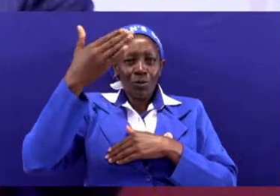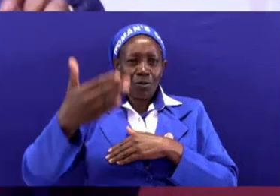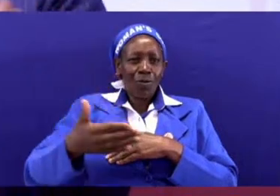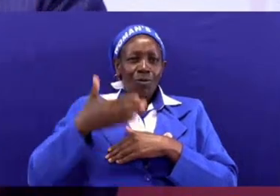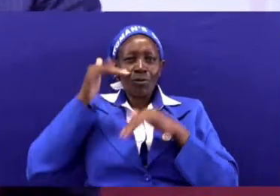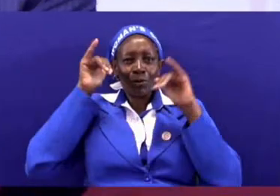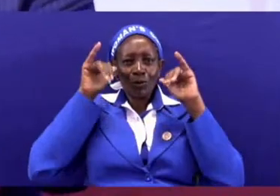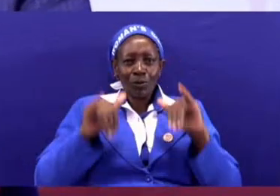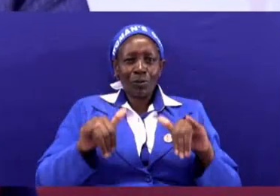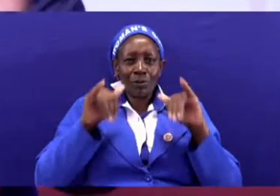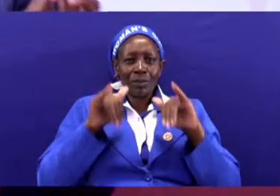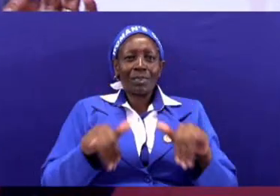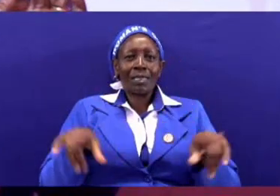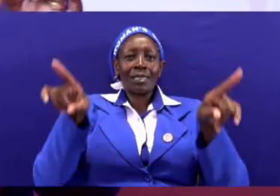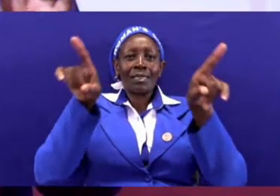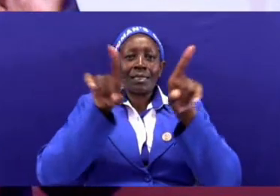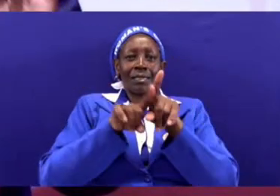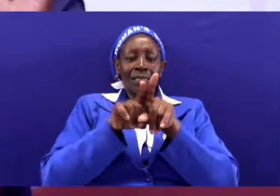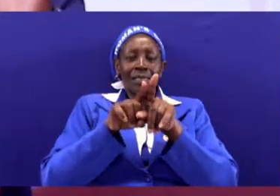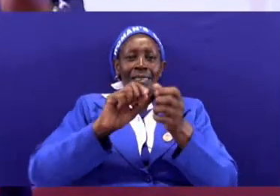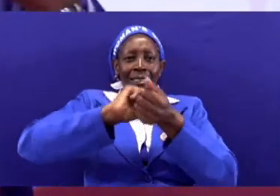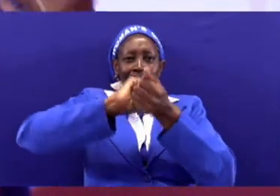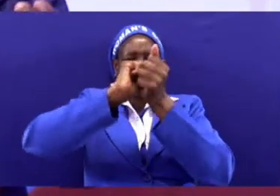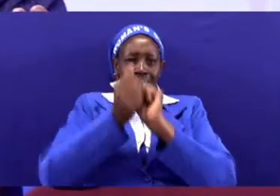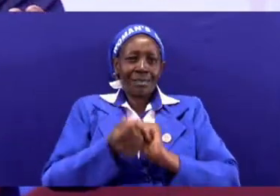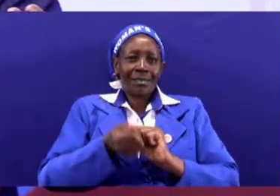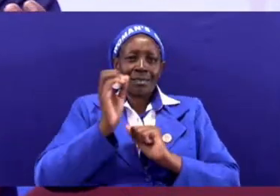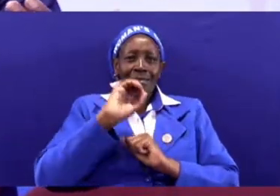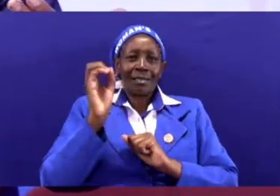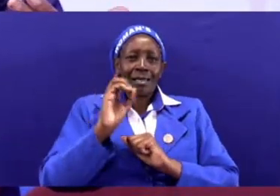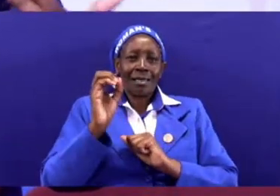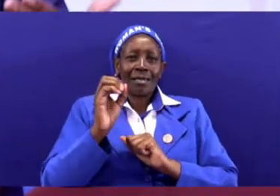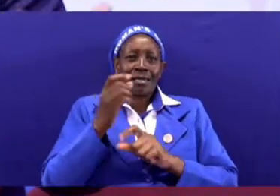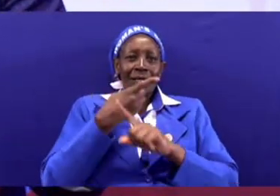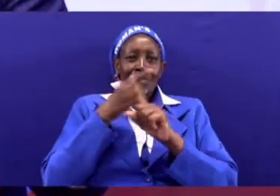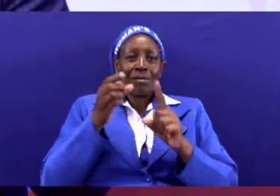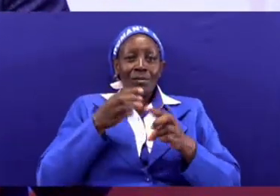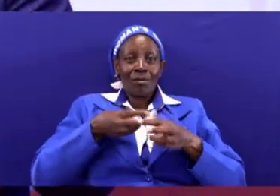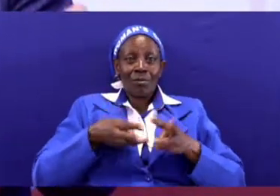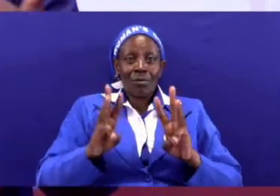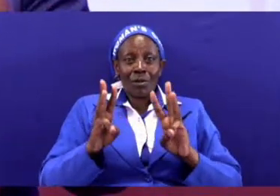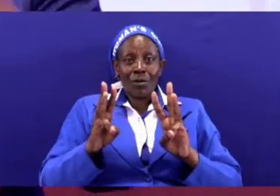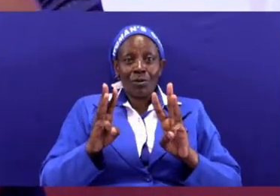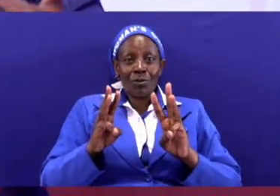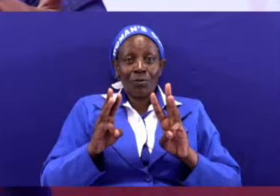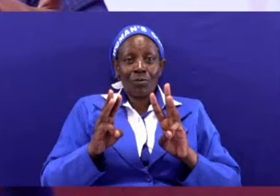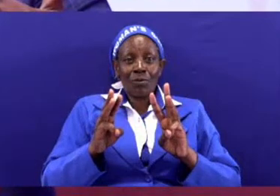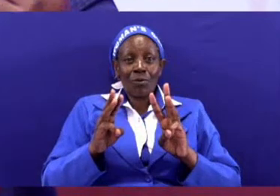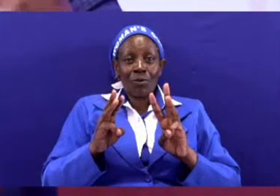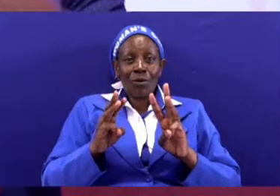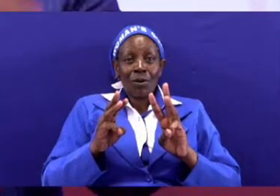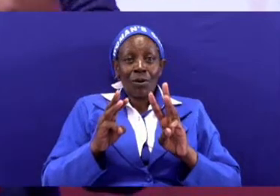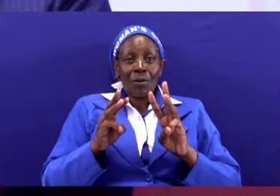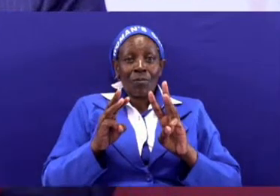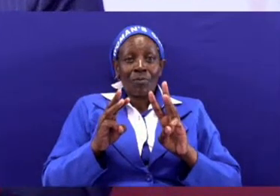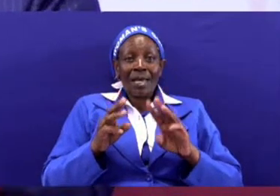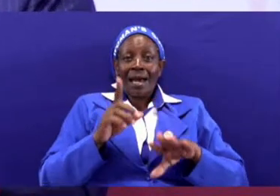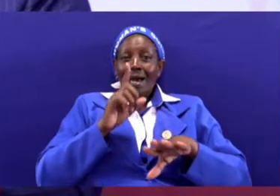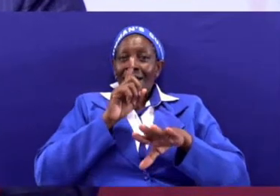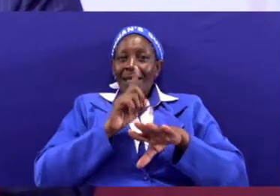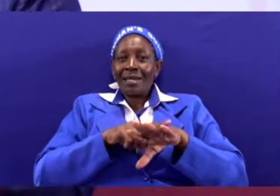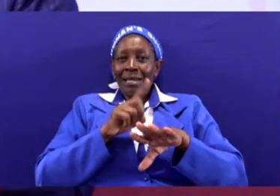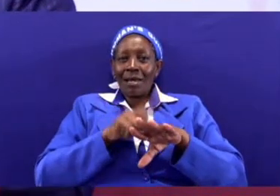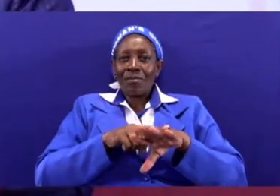always the same. It will never change. But the methods of ministry may change, depending on the season that we